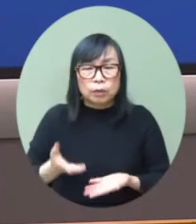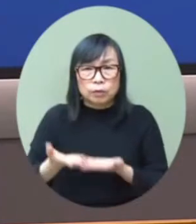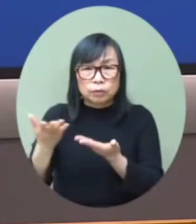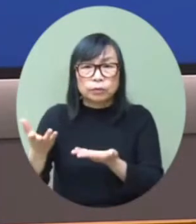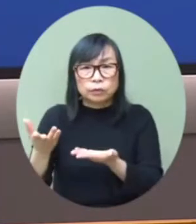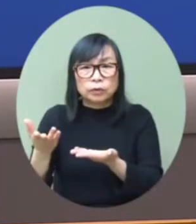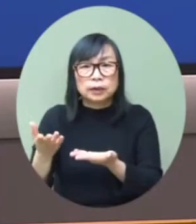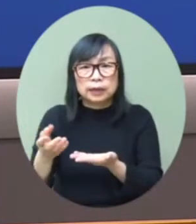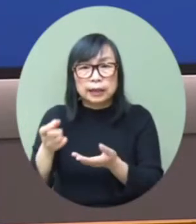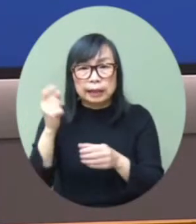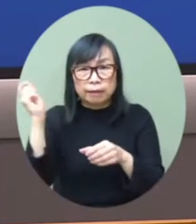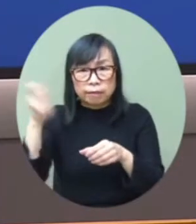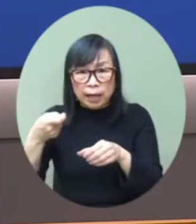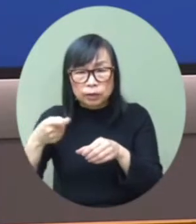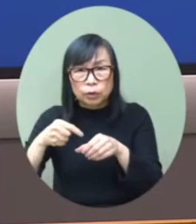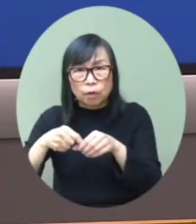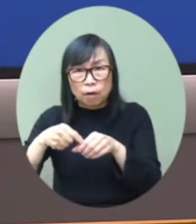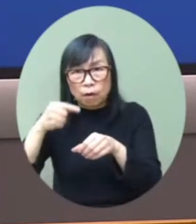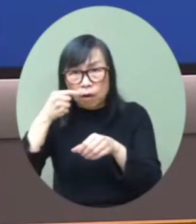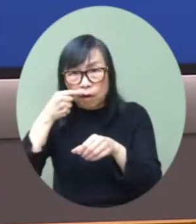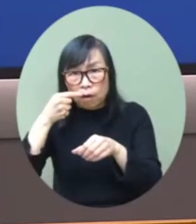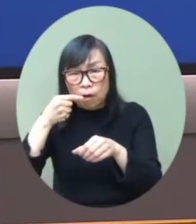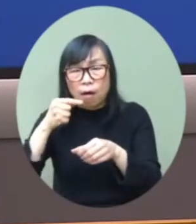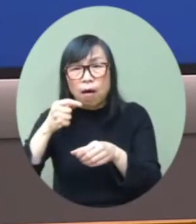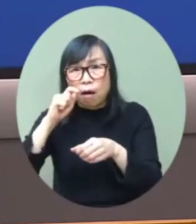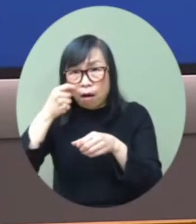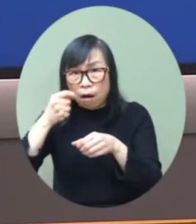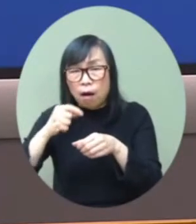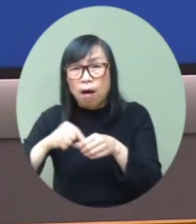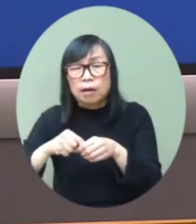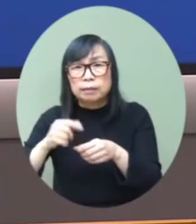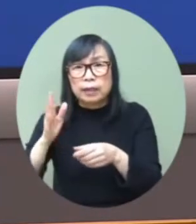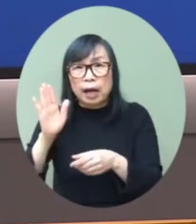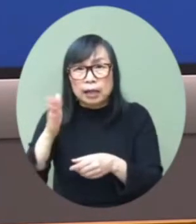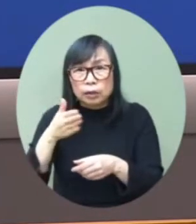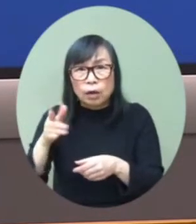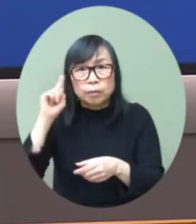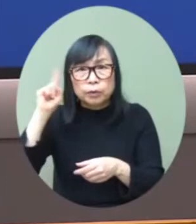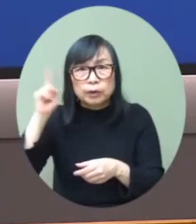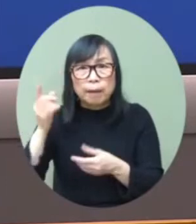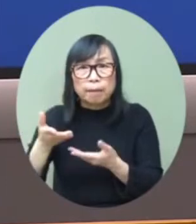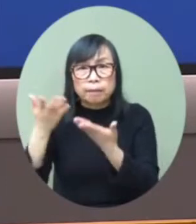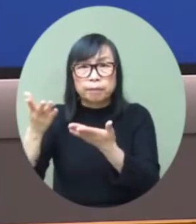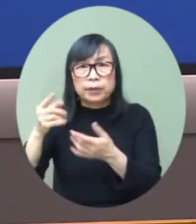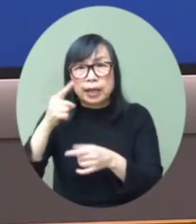price. The daily RAT kits supplied by the government,